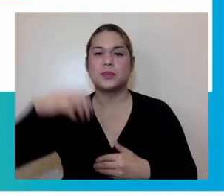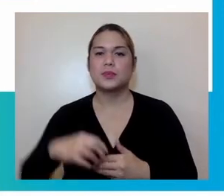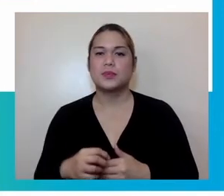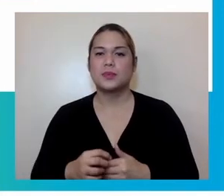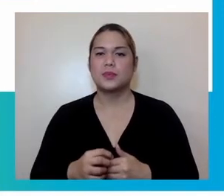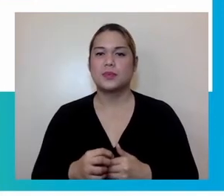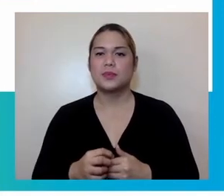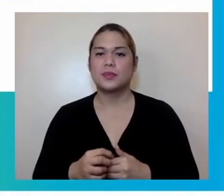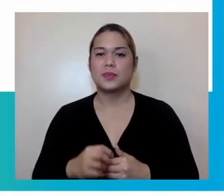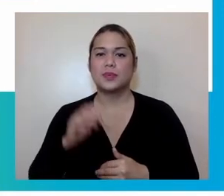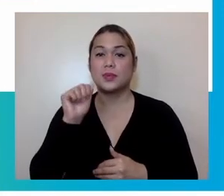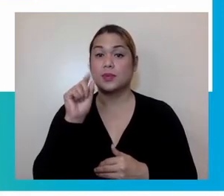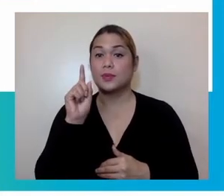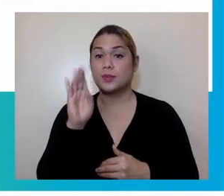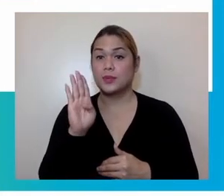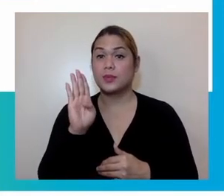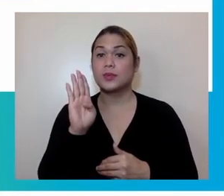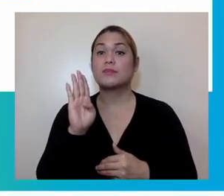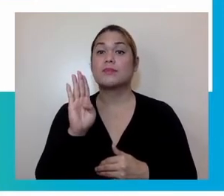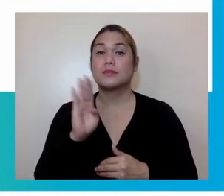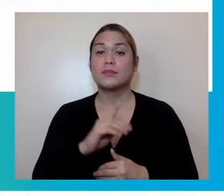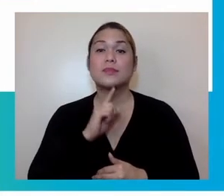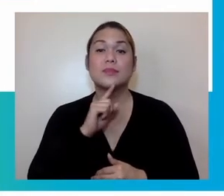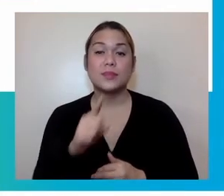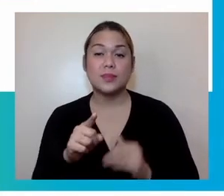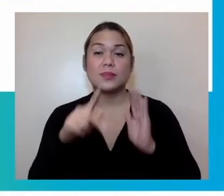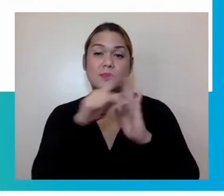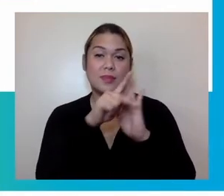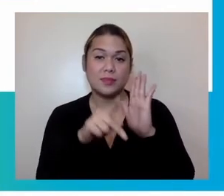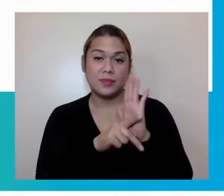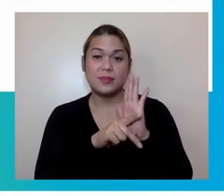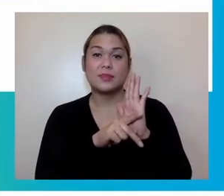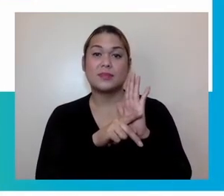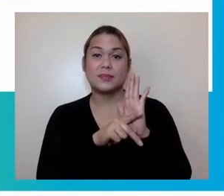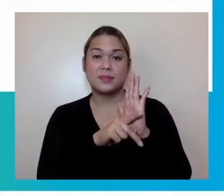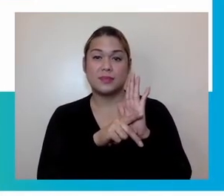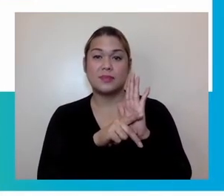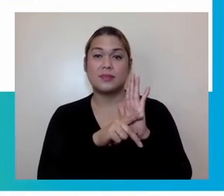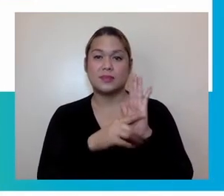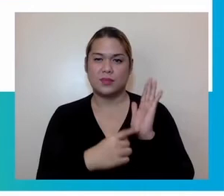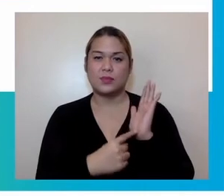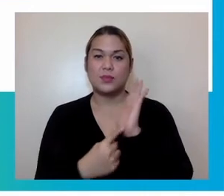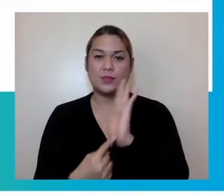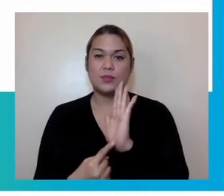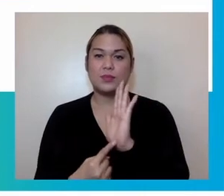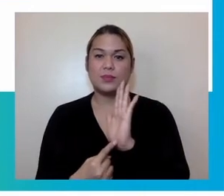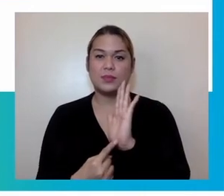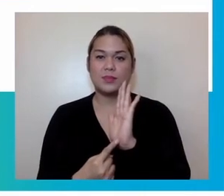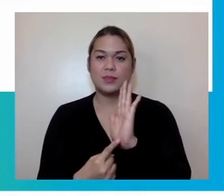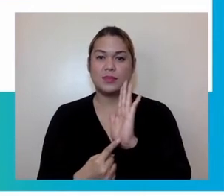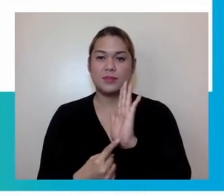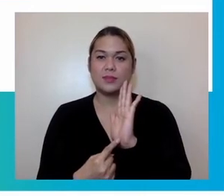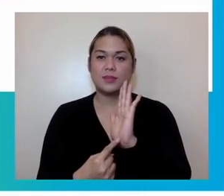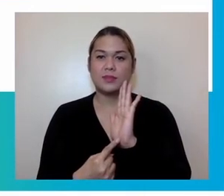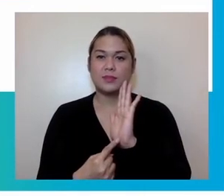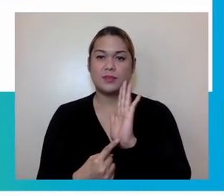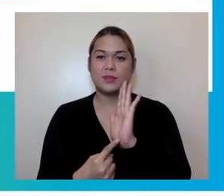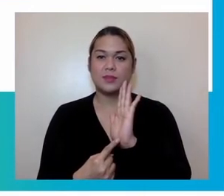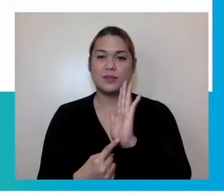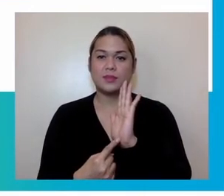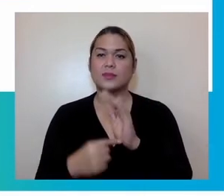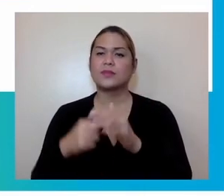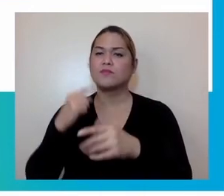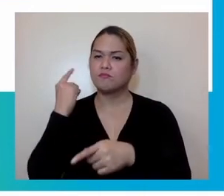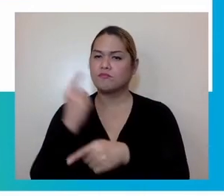one of the ways to show these transformations and goodwill. The new energy policy has to show